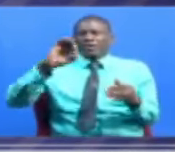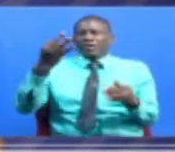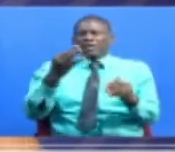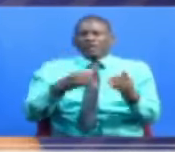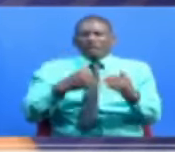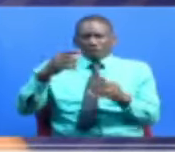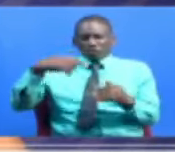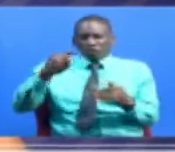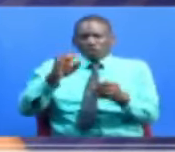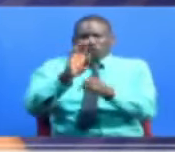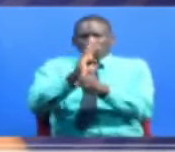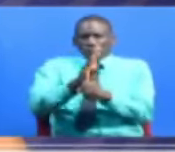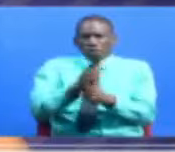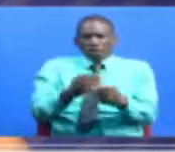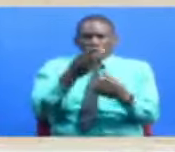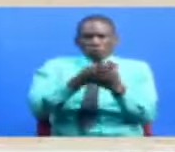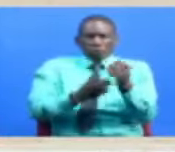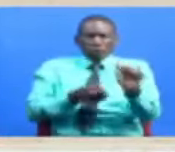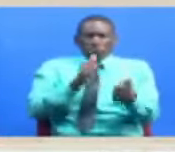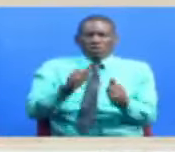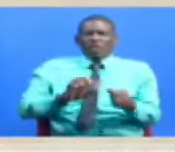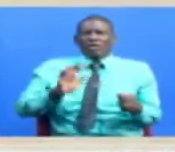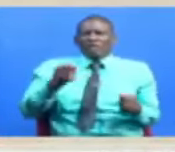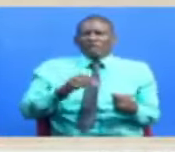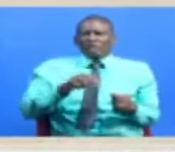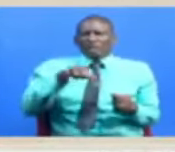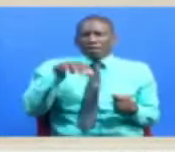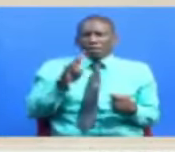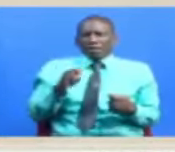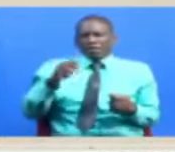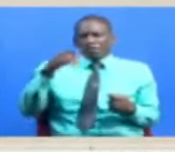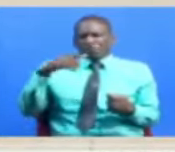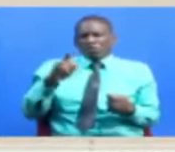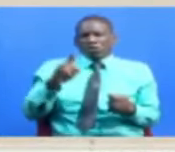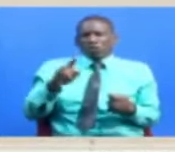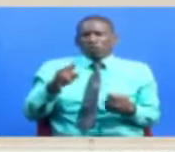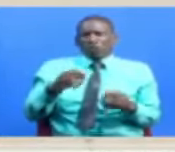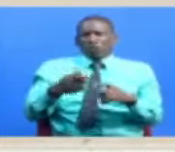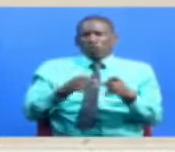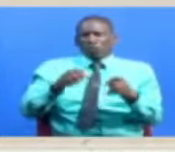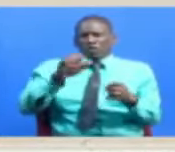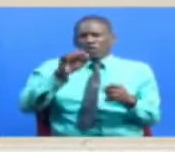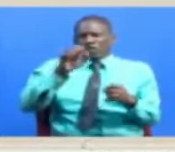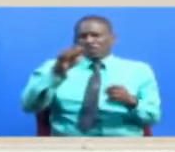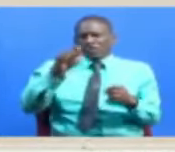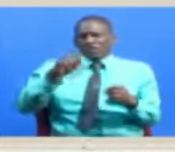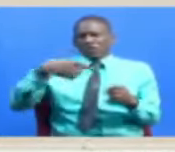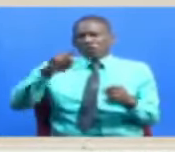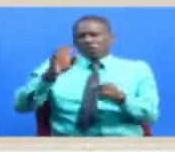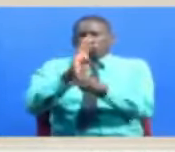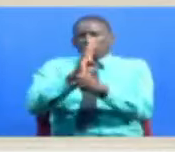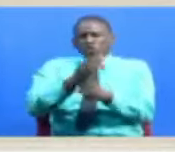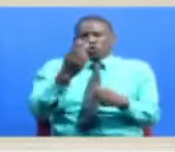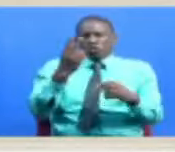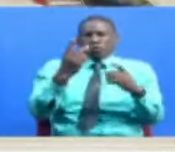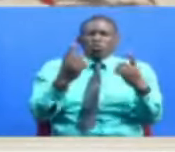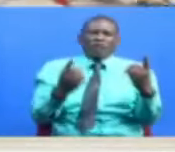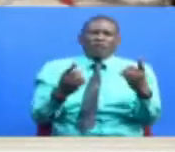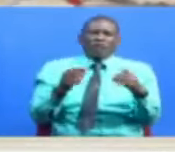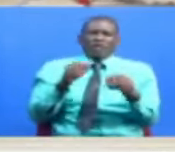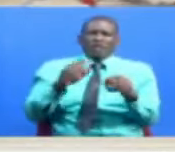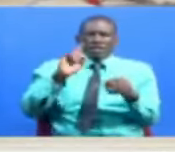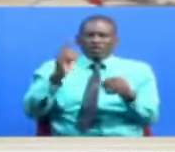off Burundi in both games. Kenya B threw down the gauntlet after coming from a set down to beat Burundi 2-1 in the